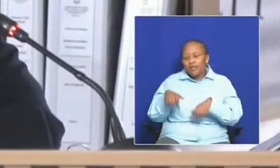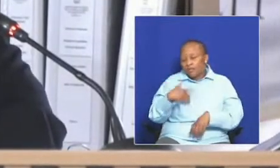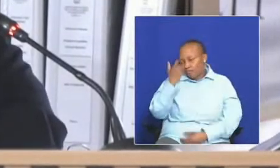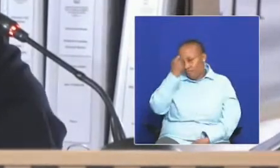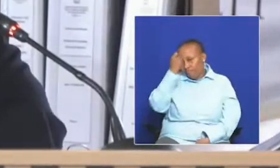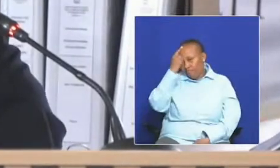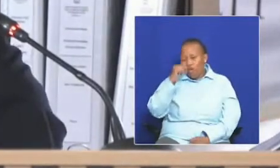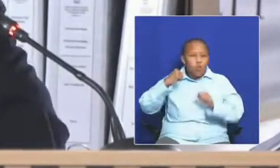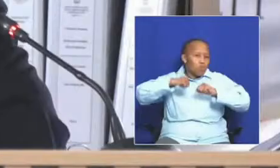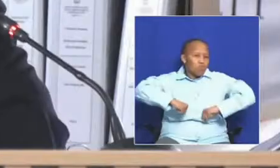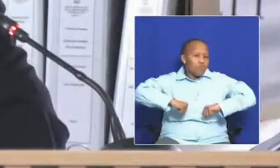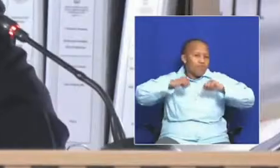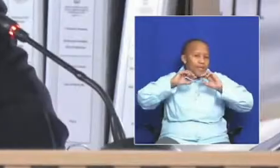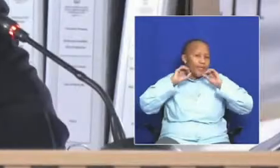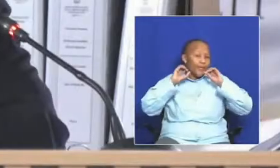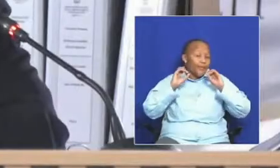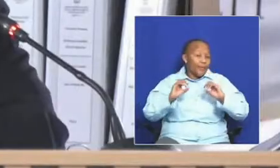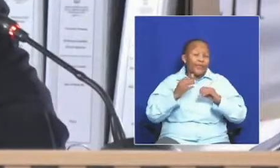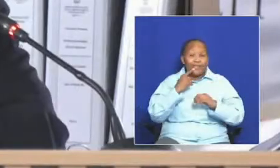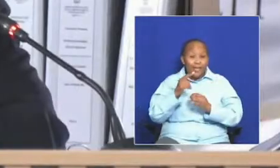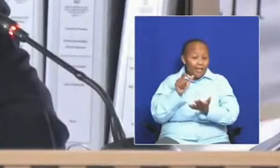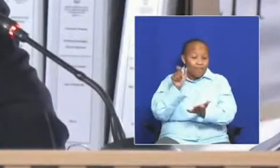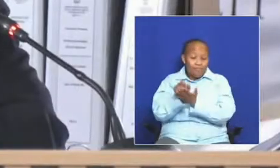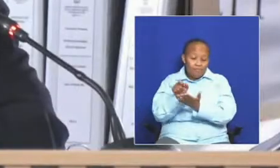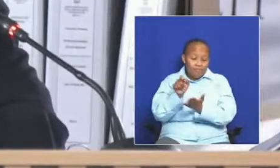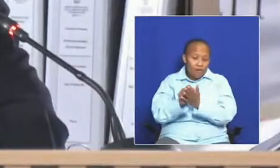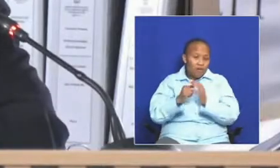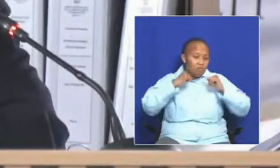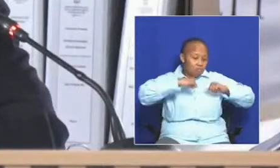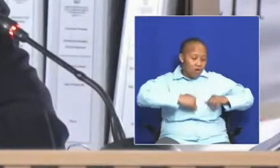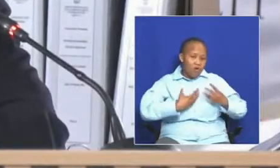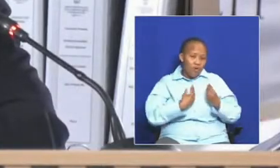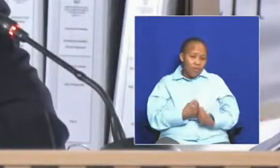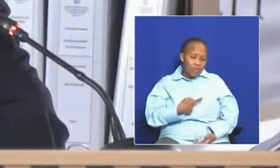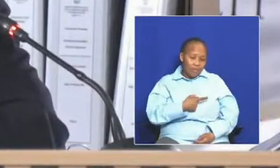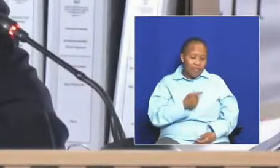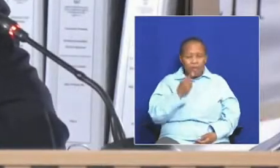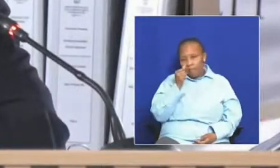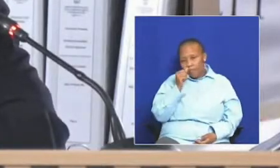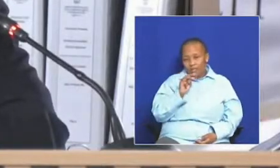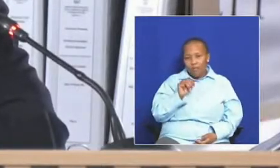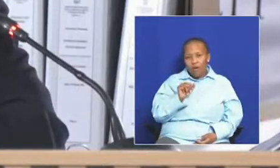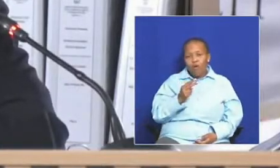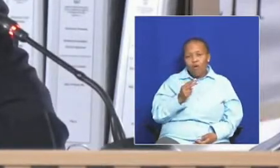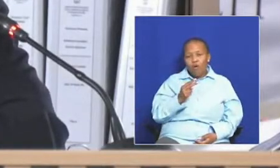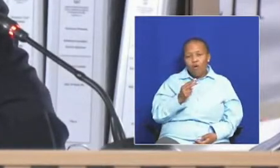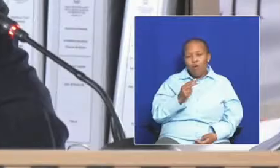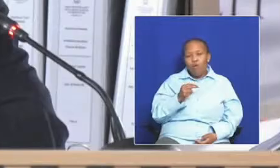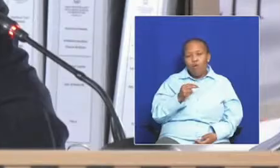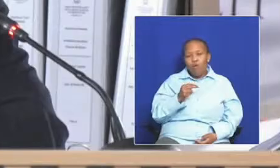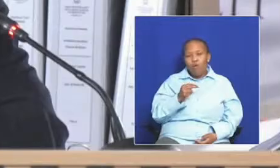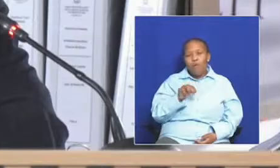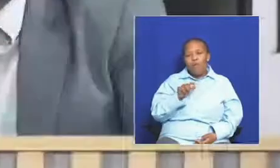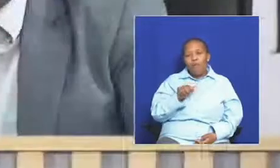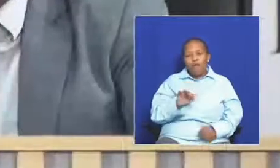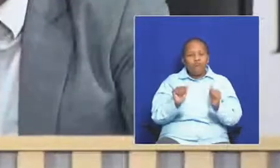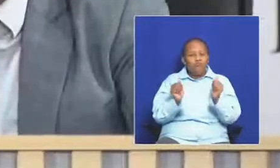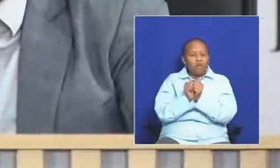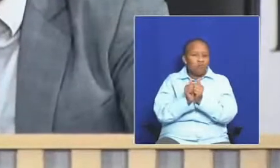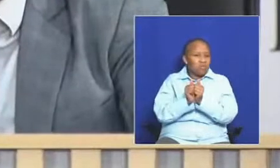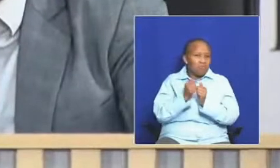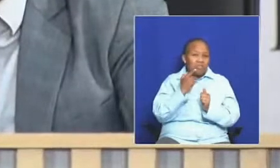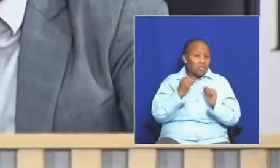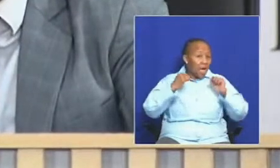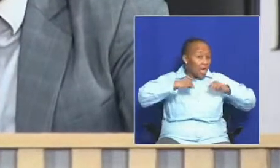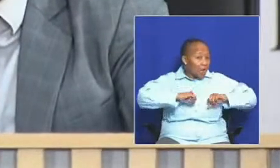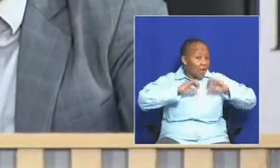such, no written agreement, yourself and Mr. Maumela for this venture. You said there was none. Yes. Was